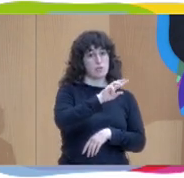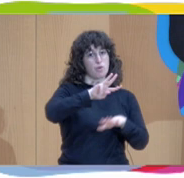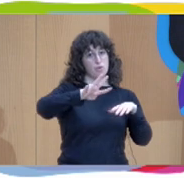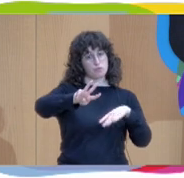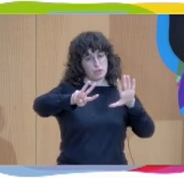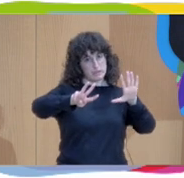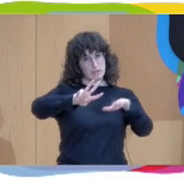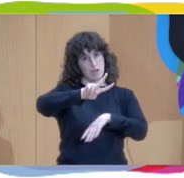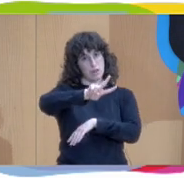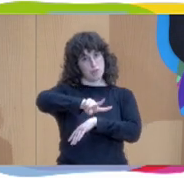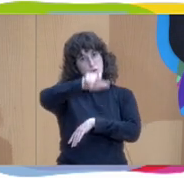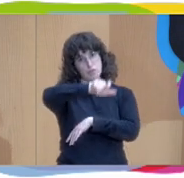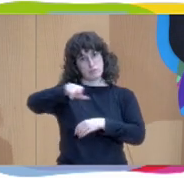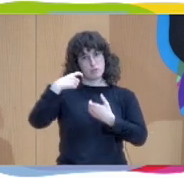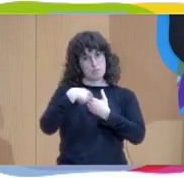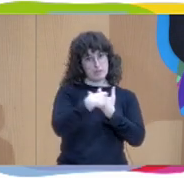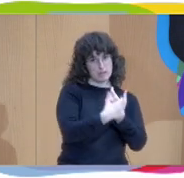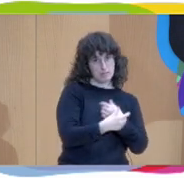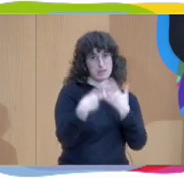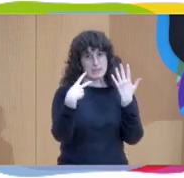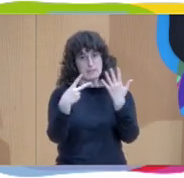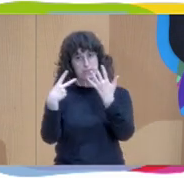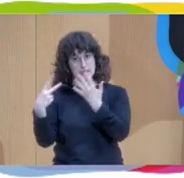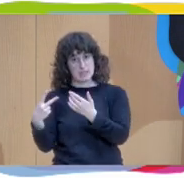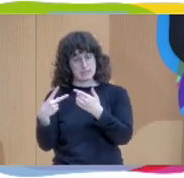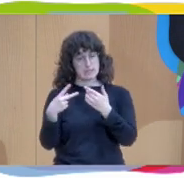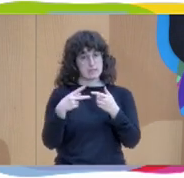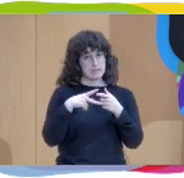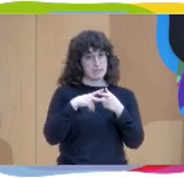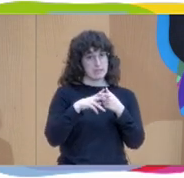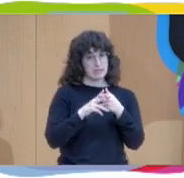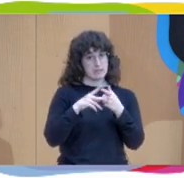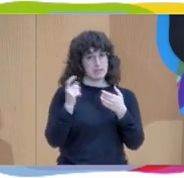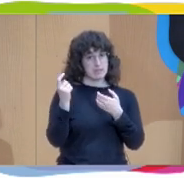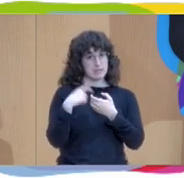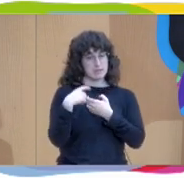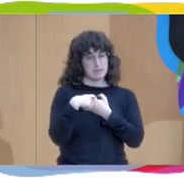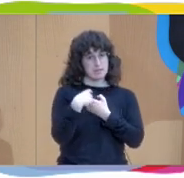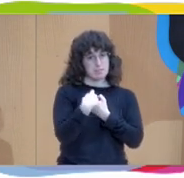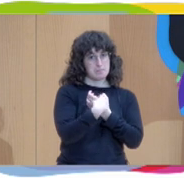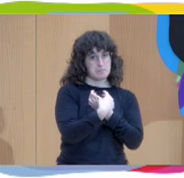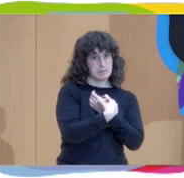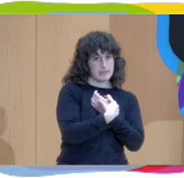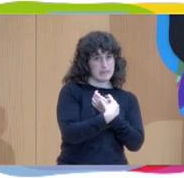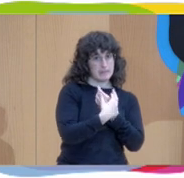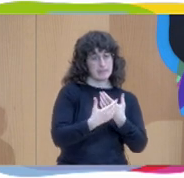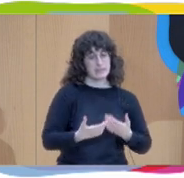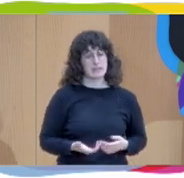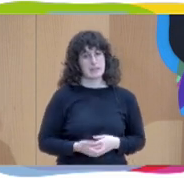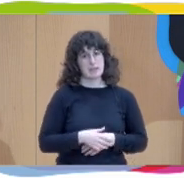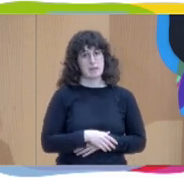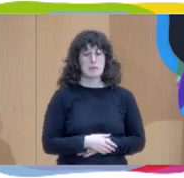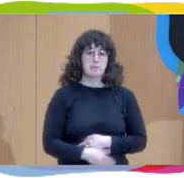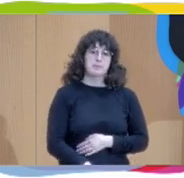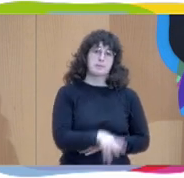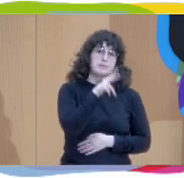77 participants. And Heikki and Jukka have written us reflections after each model,